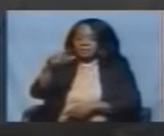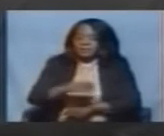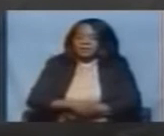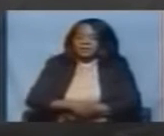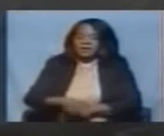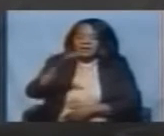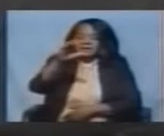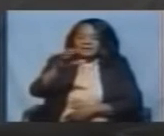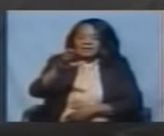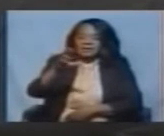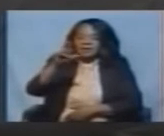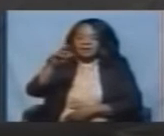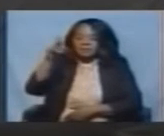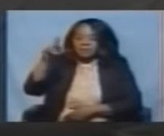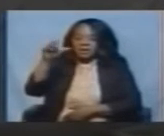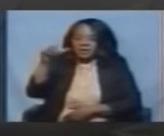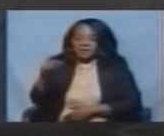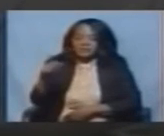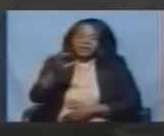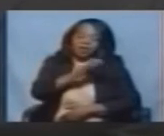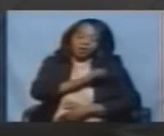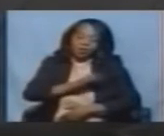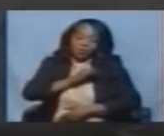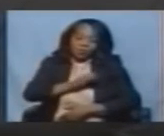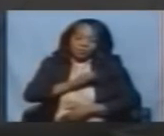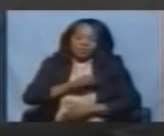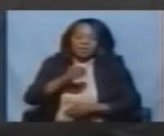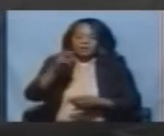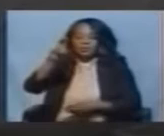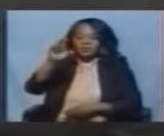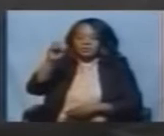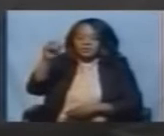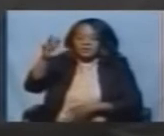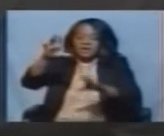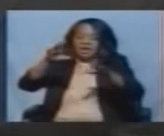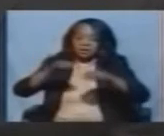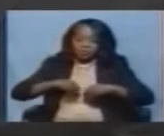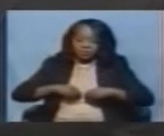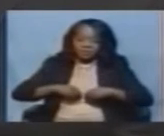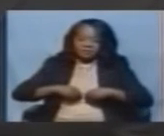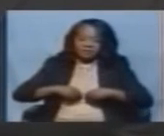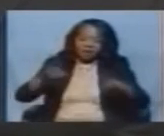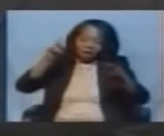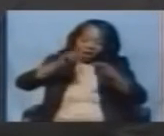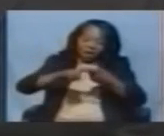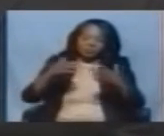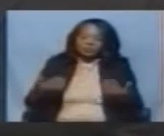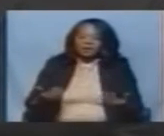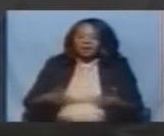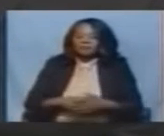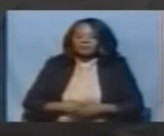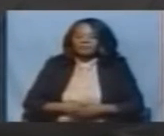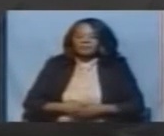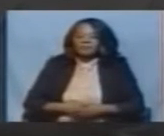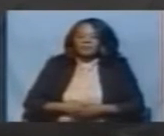code of conduct, okay? Which we adopted in 2003. We use that one up to now. But then 2 years ago,